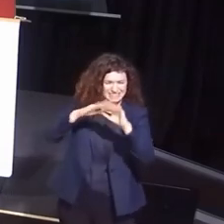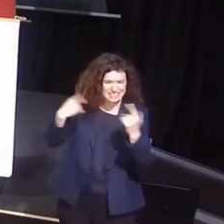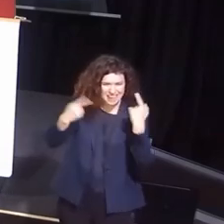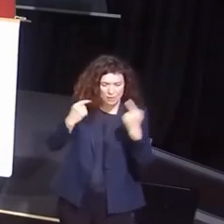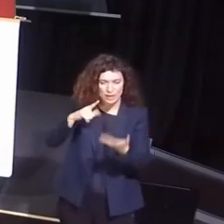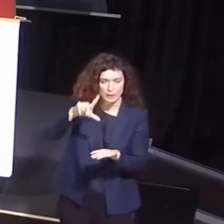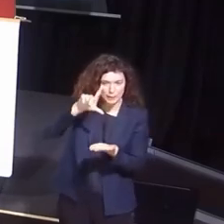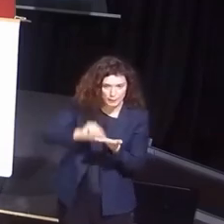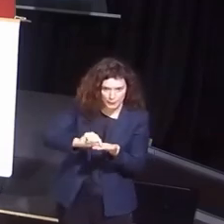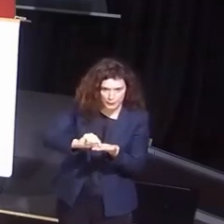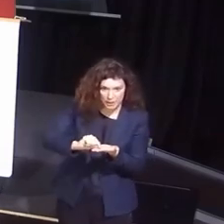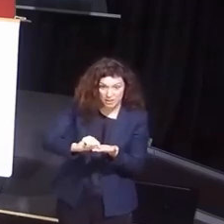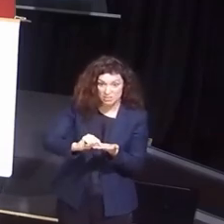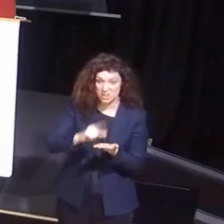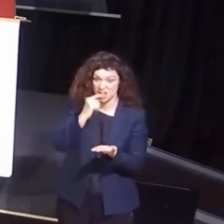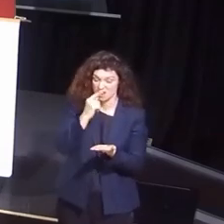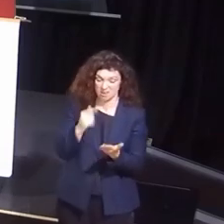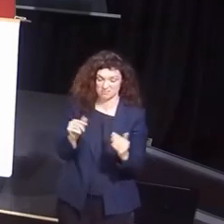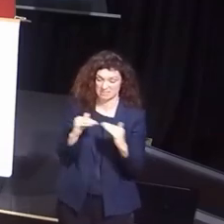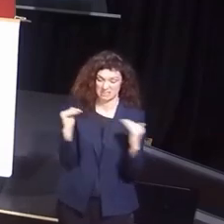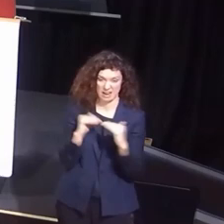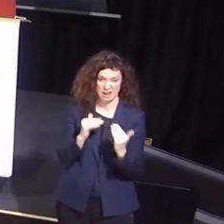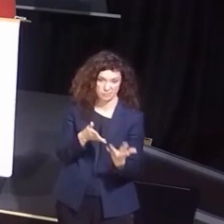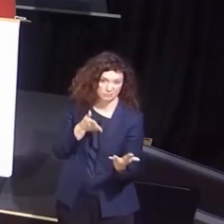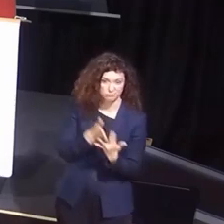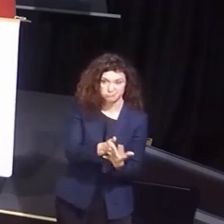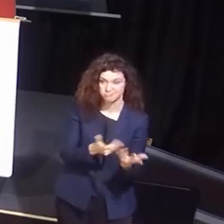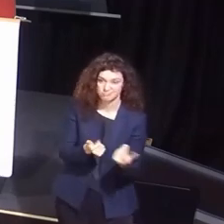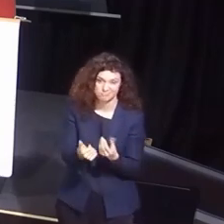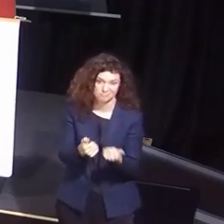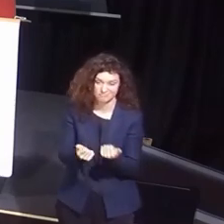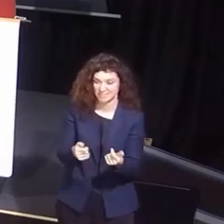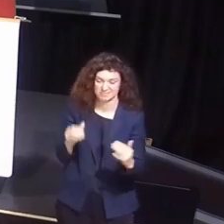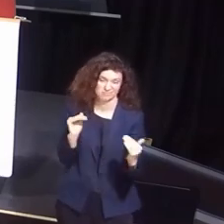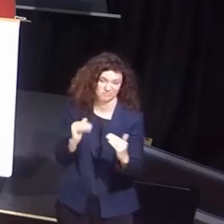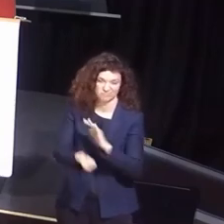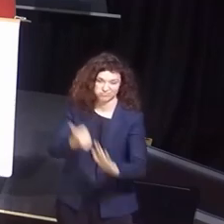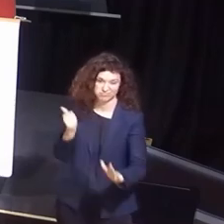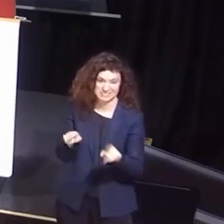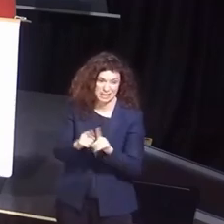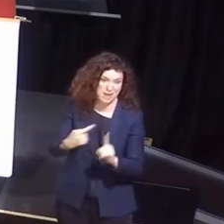I can be better than almost any other Souls player. Like, sorry, but it's true.